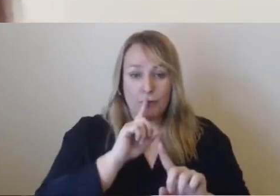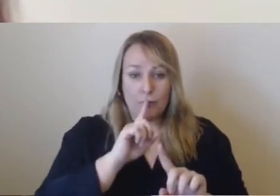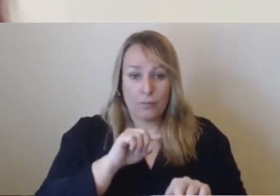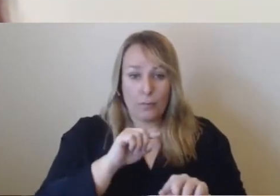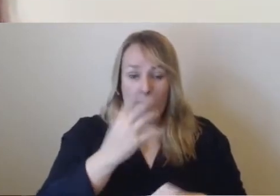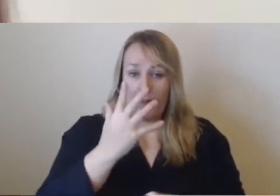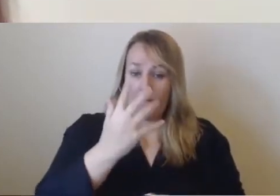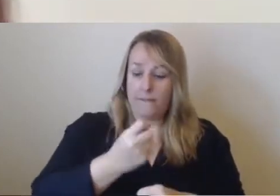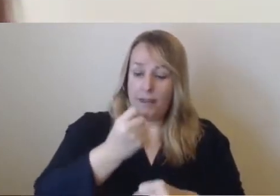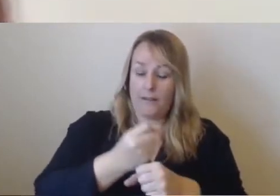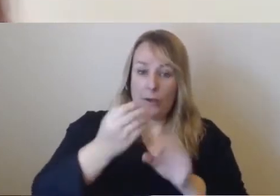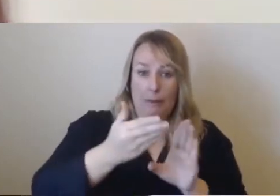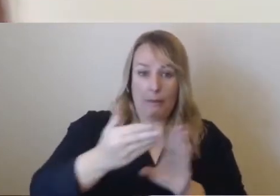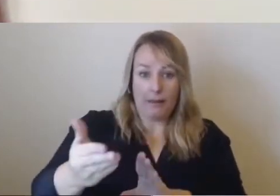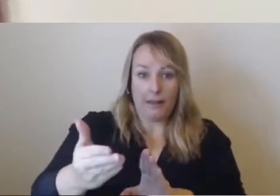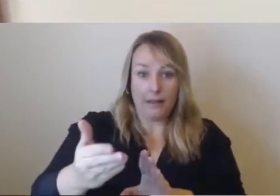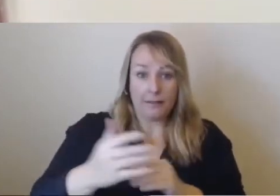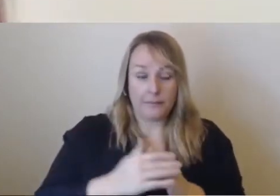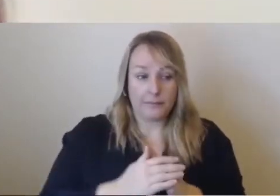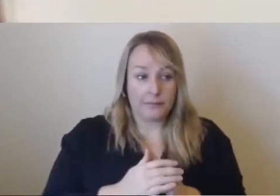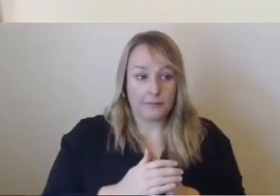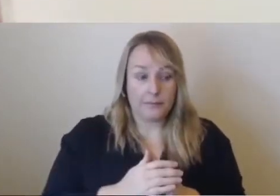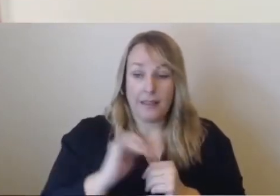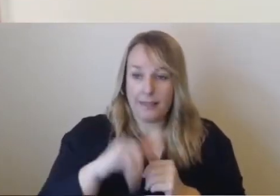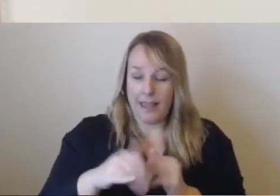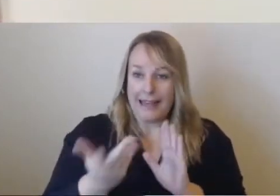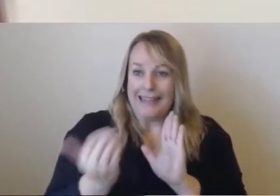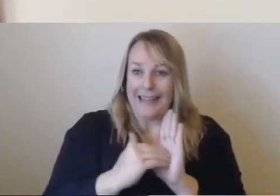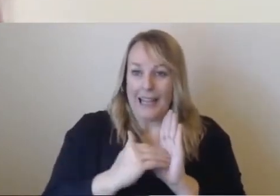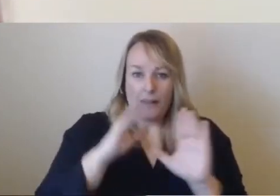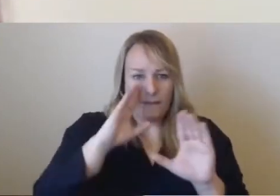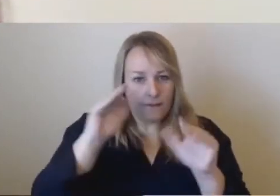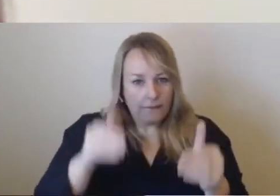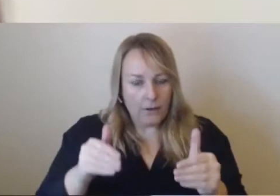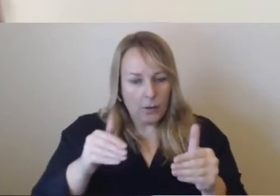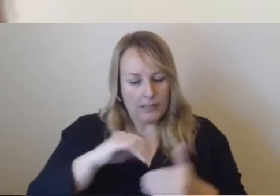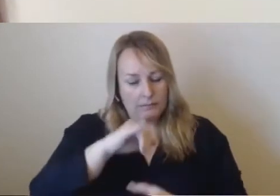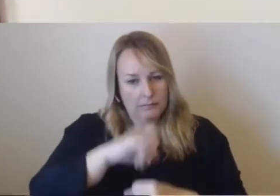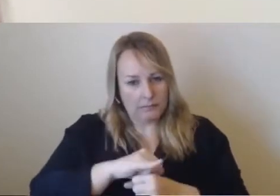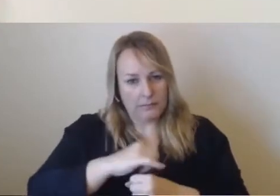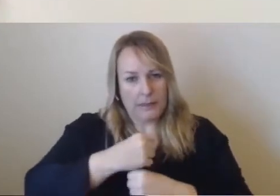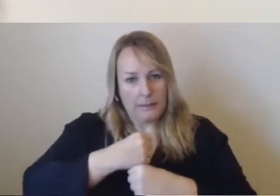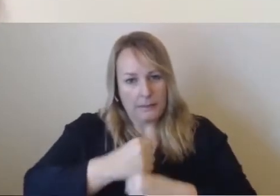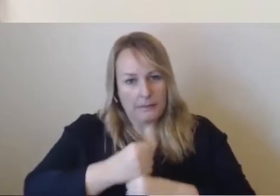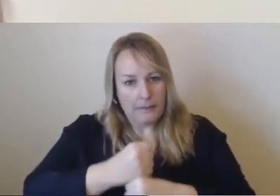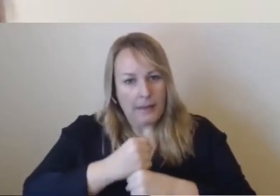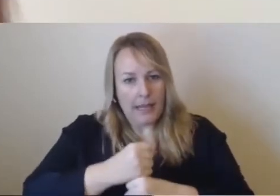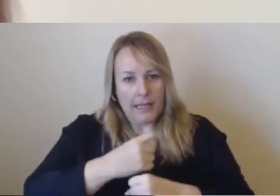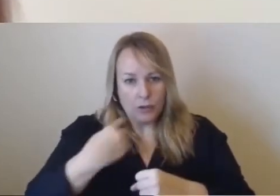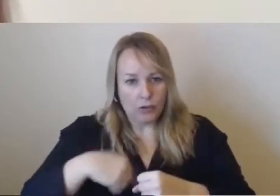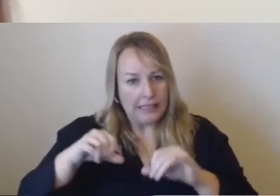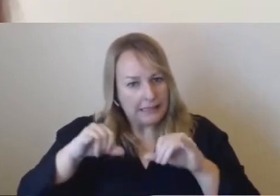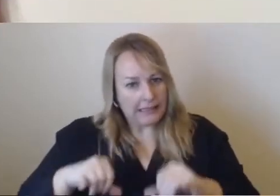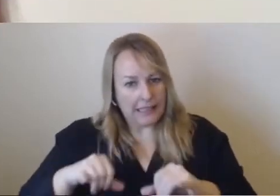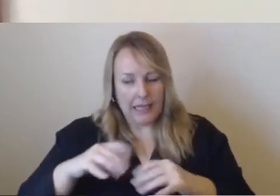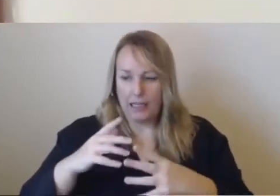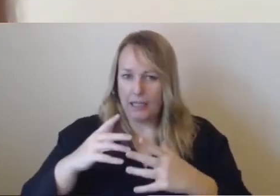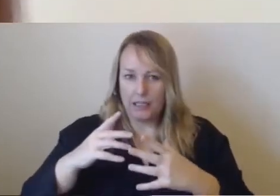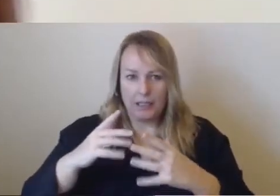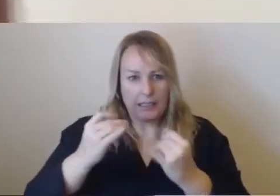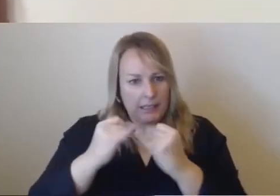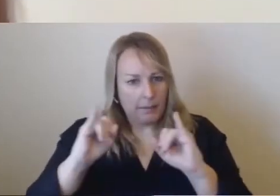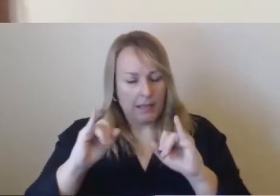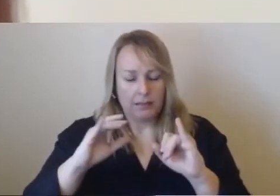five-year plan, there is more of this focus on domestic consumption and on indigenous innovation of various technologies